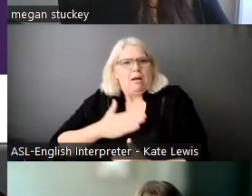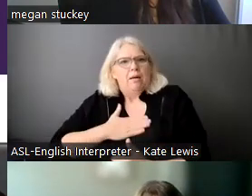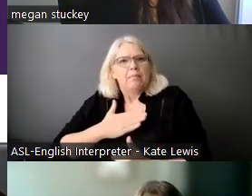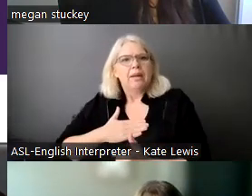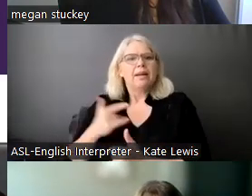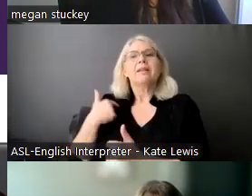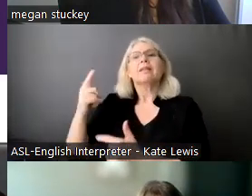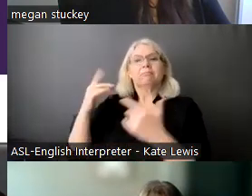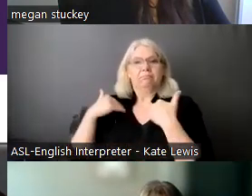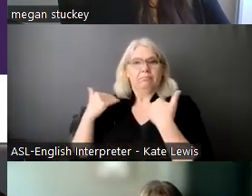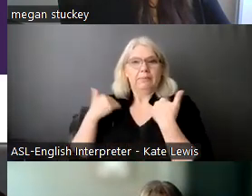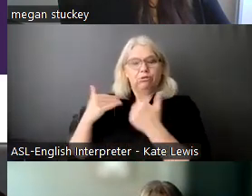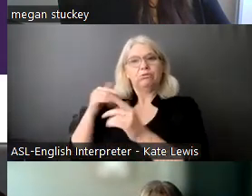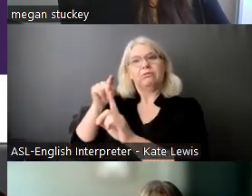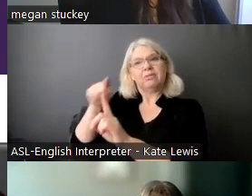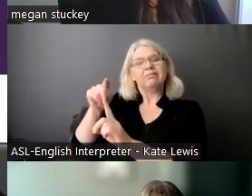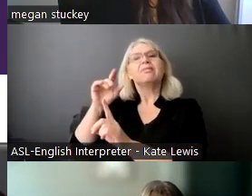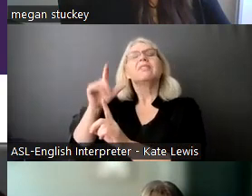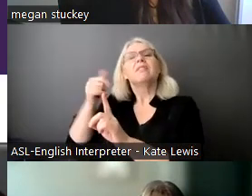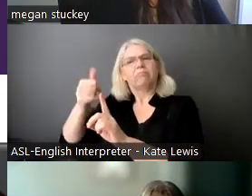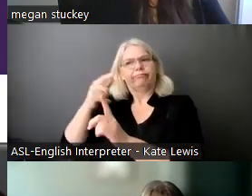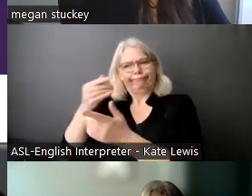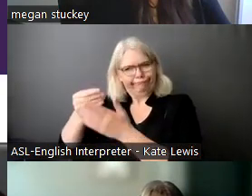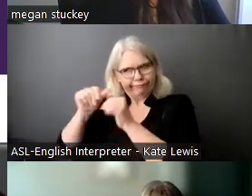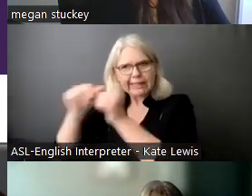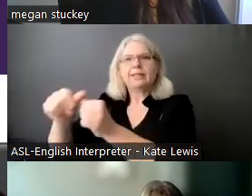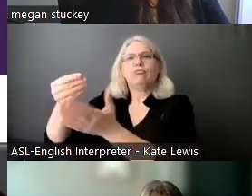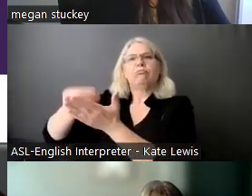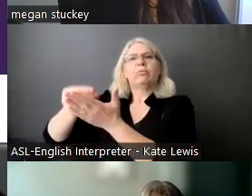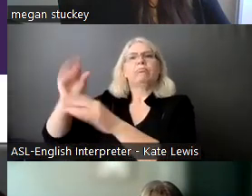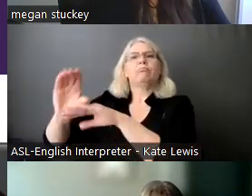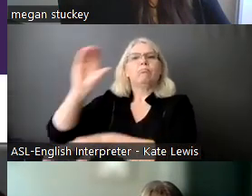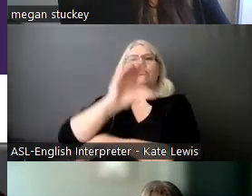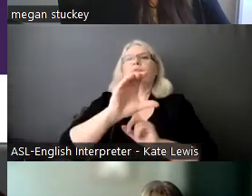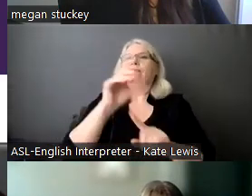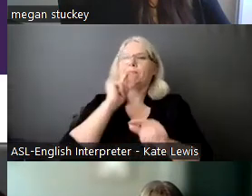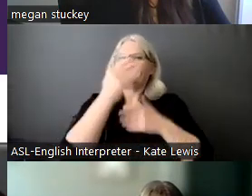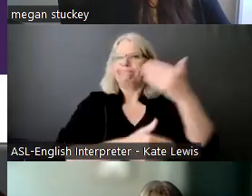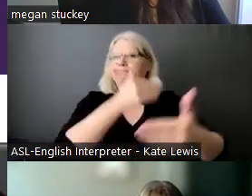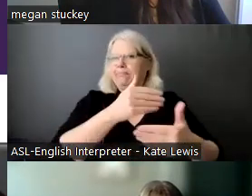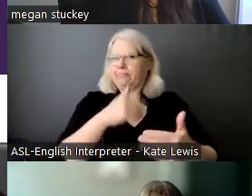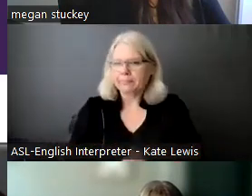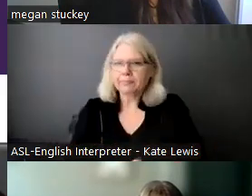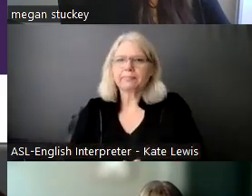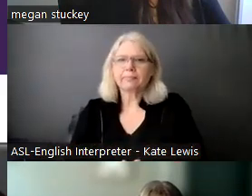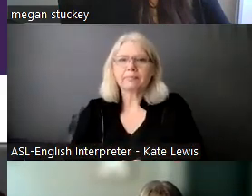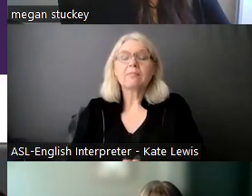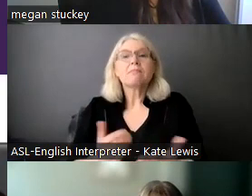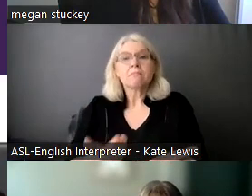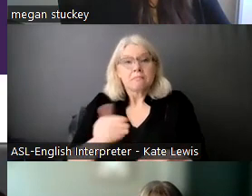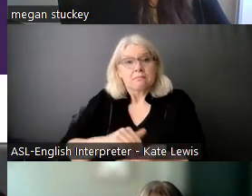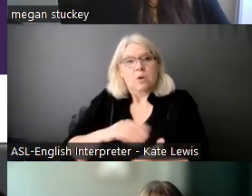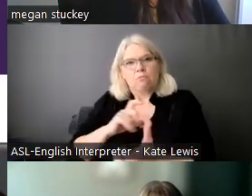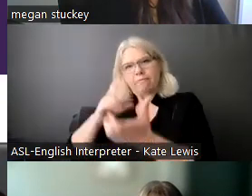forward. And as we begin, I'd like to introduce our speakers once again for our webinar